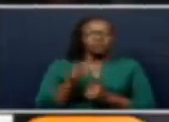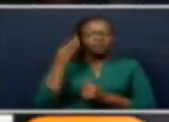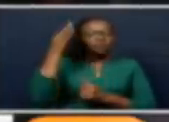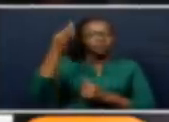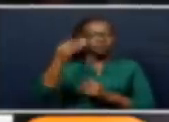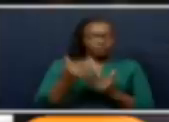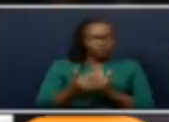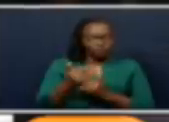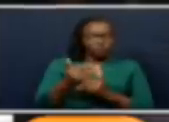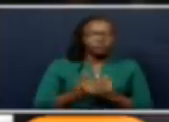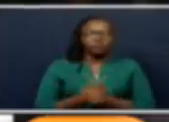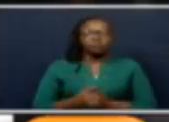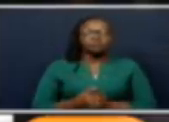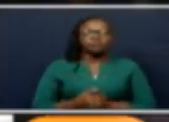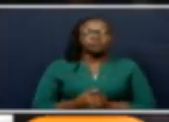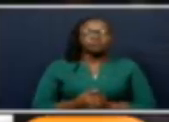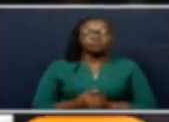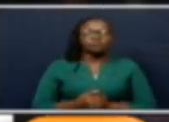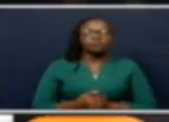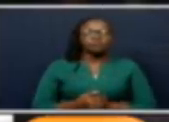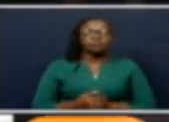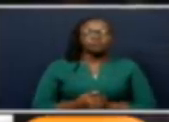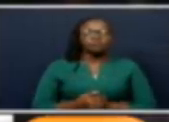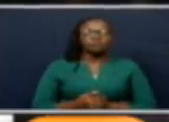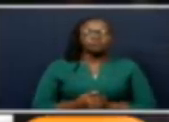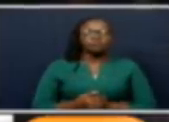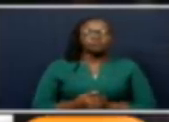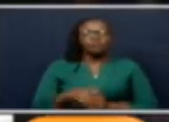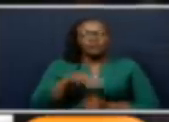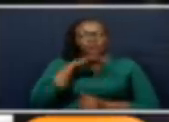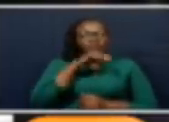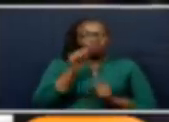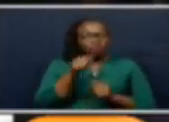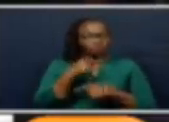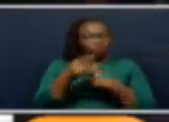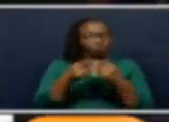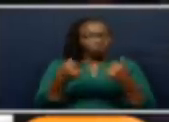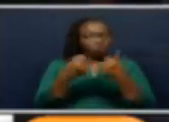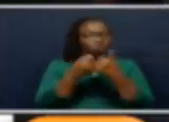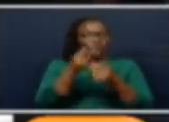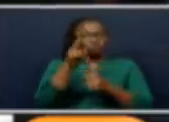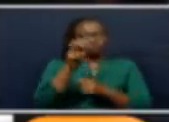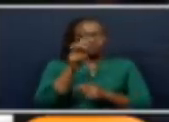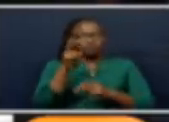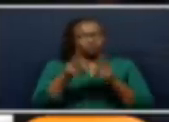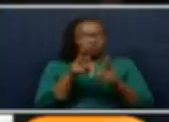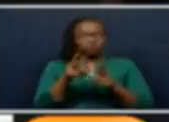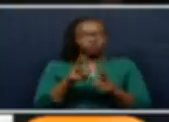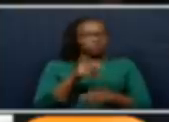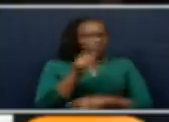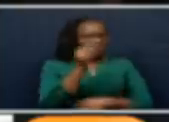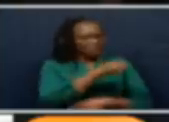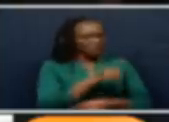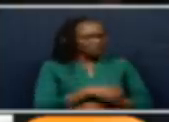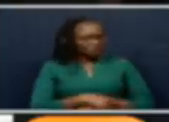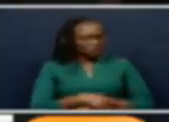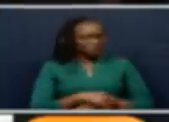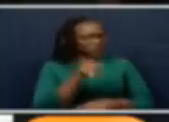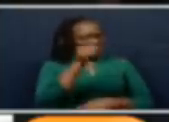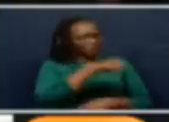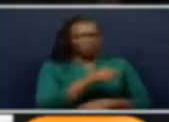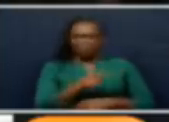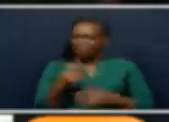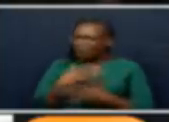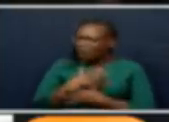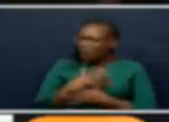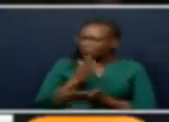future. Yeah. Will Raila run in 2022? Of course. Huh? Of